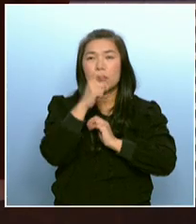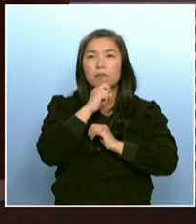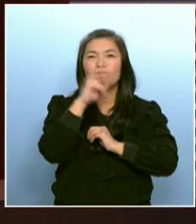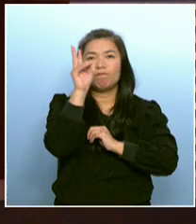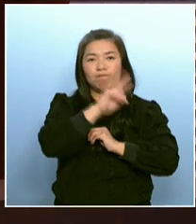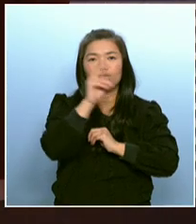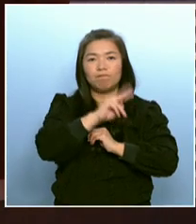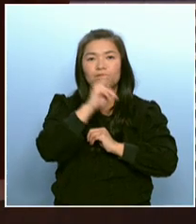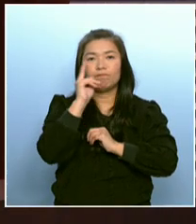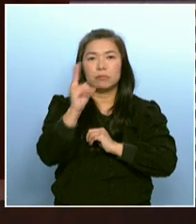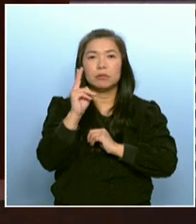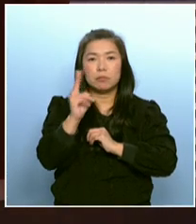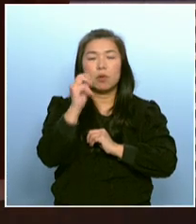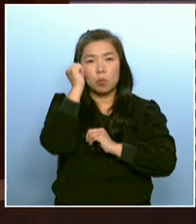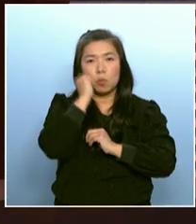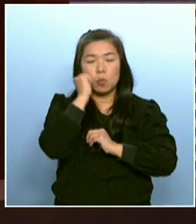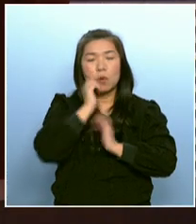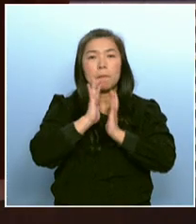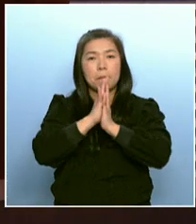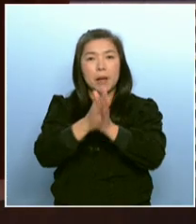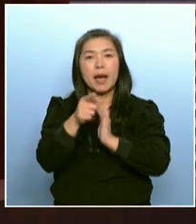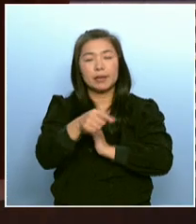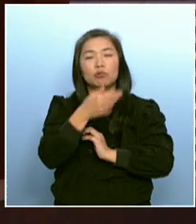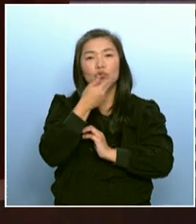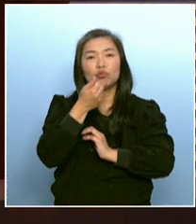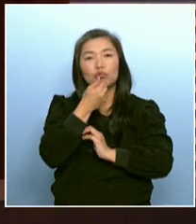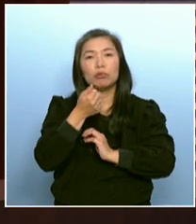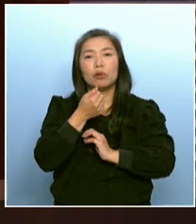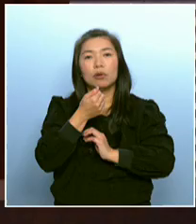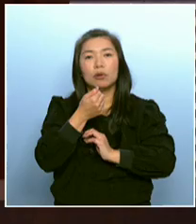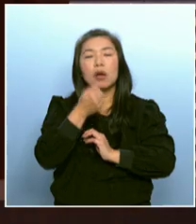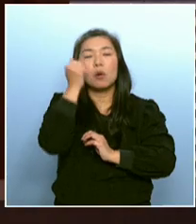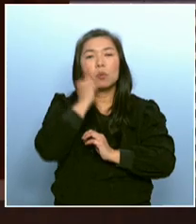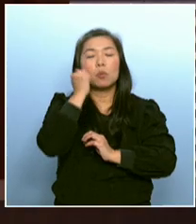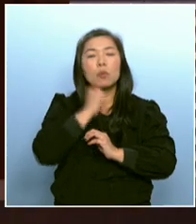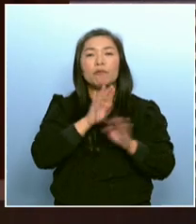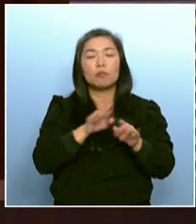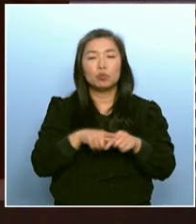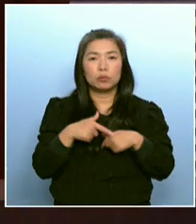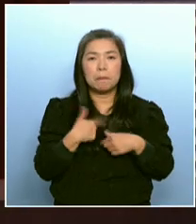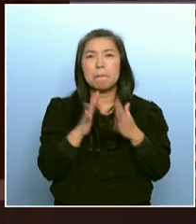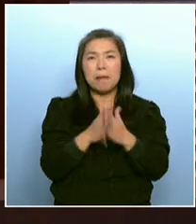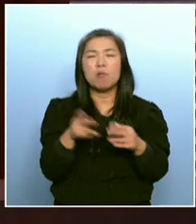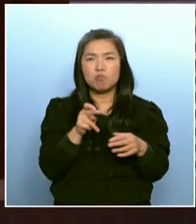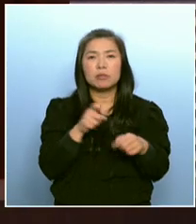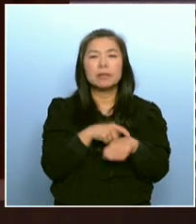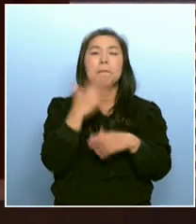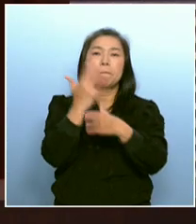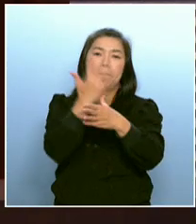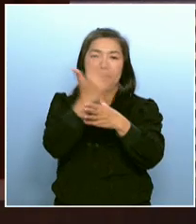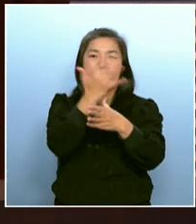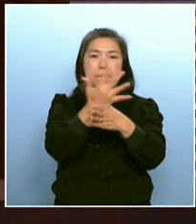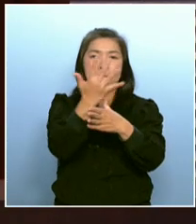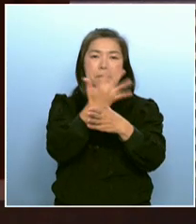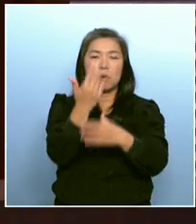too long. In Hong Kong, we have about 2,200 elderly people waiting for daycare center services, and